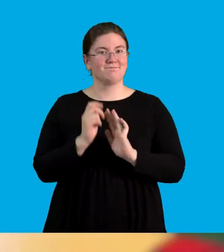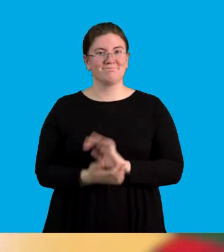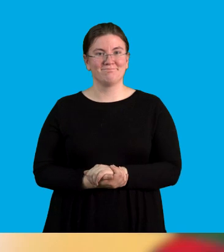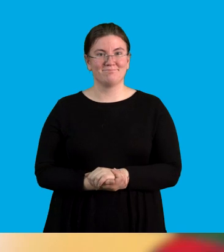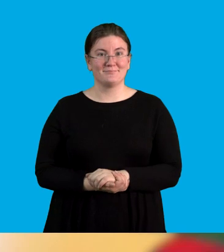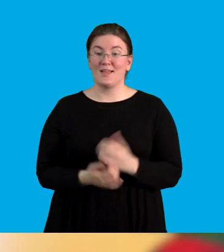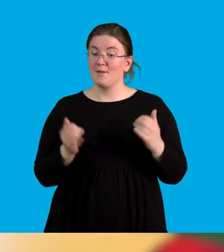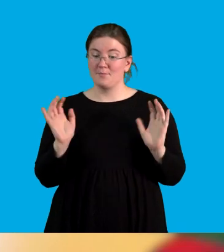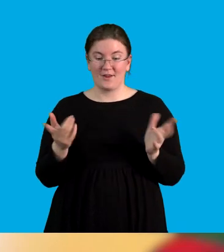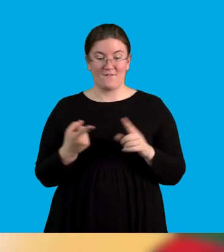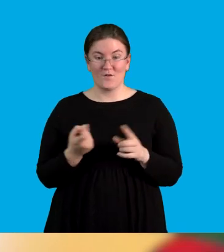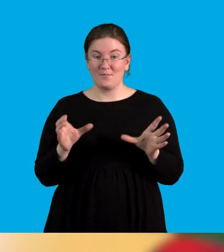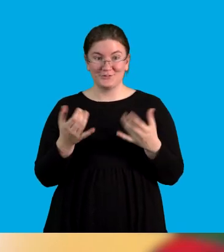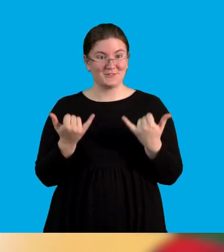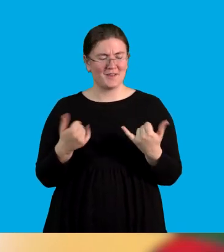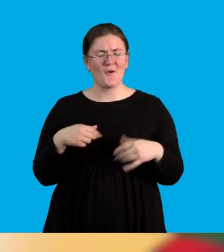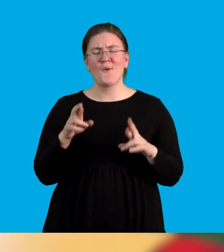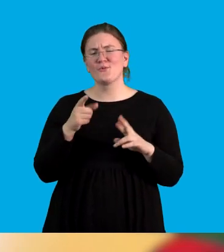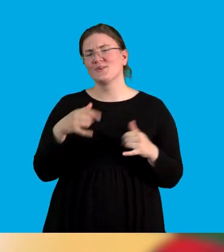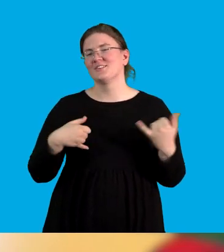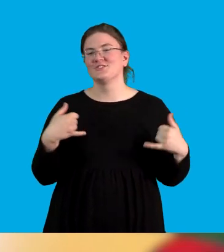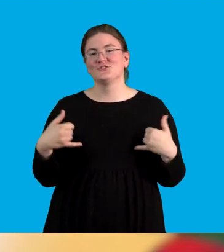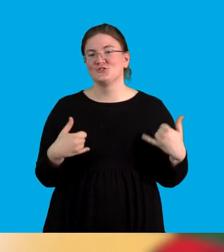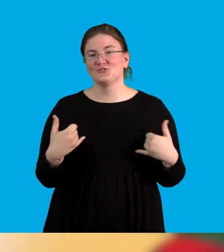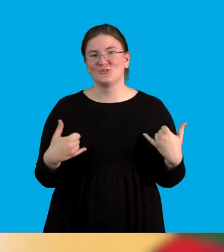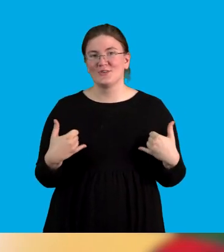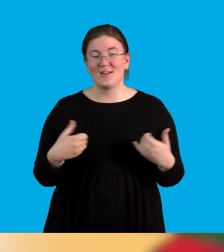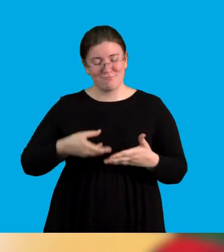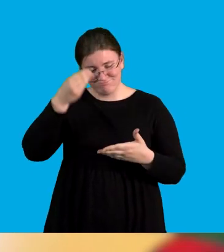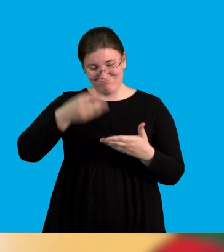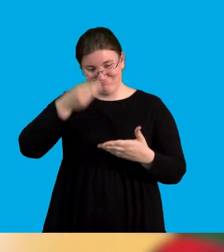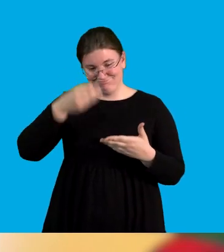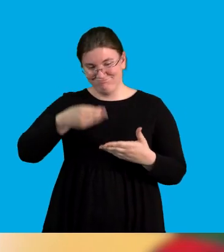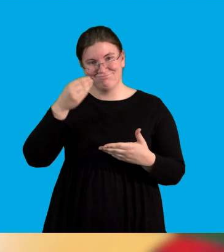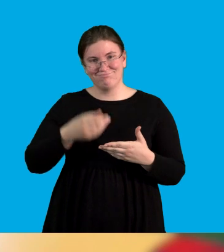That is it from our lesson today. I hope that you enjoyed it and